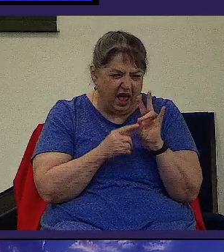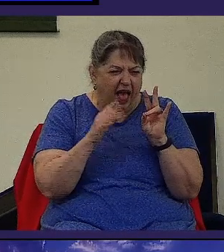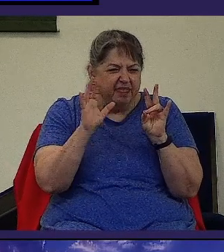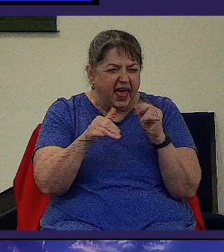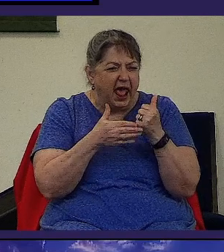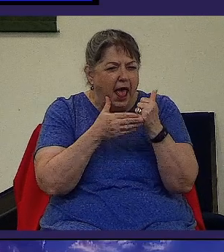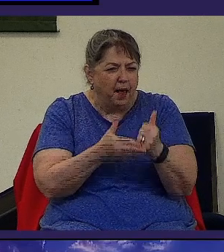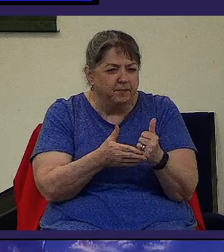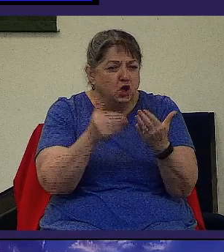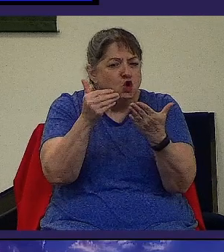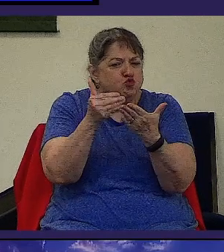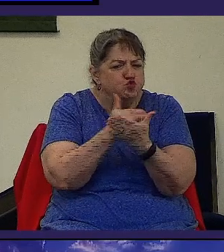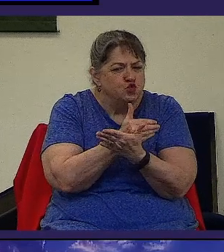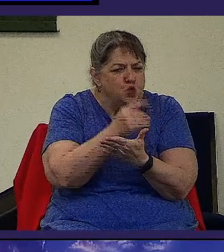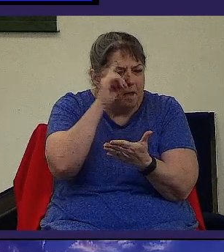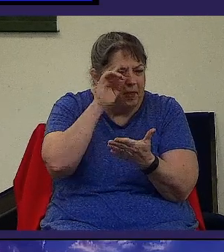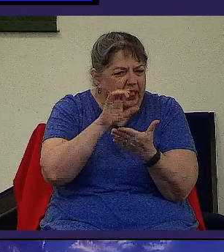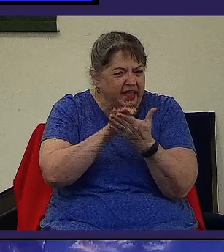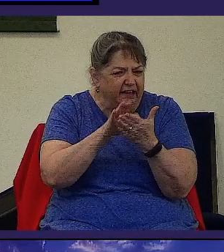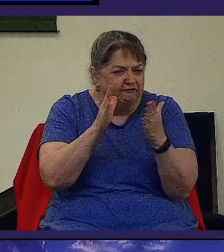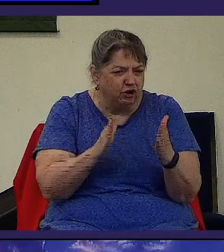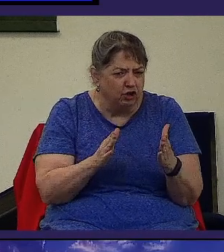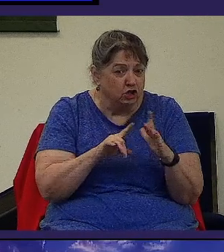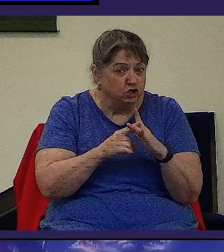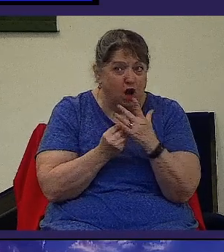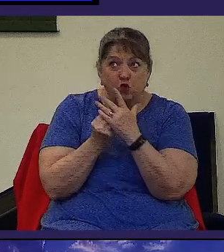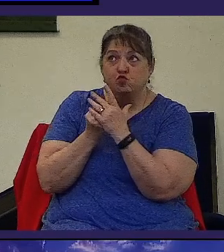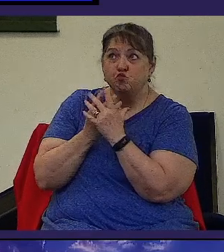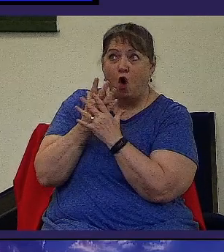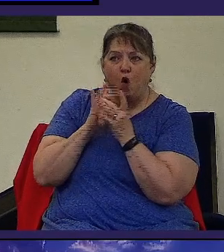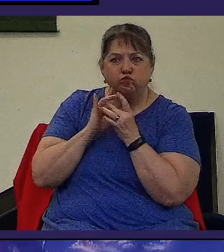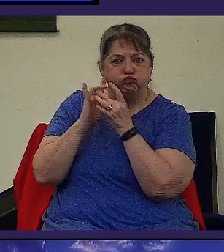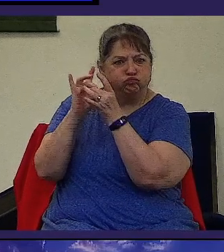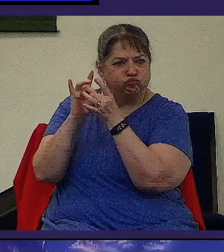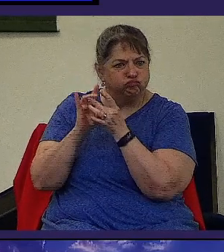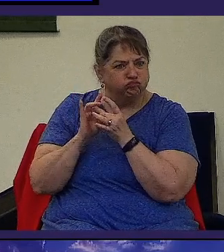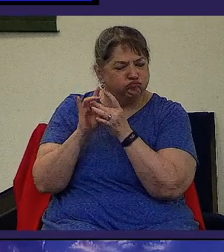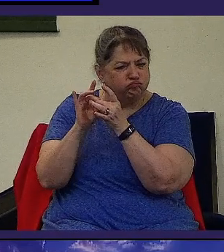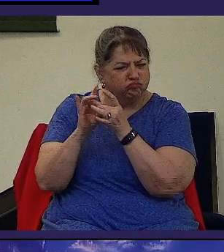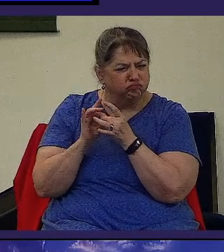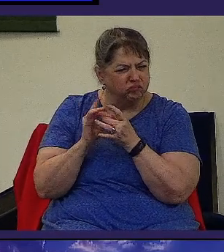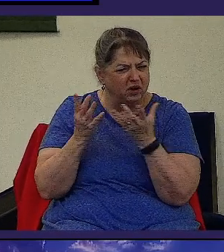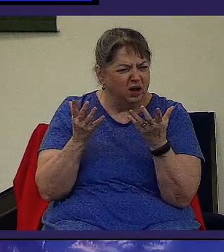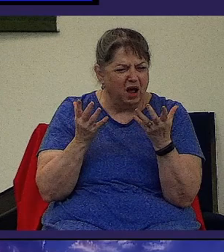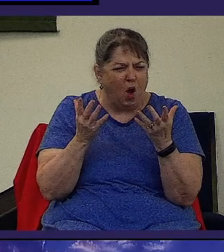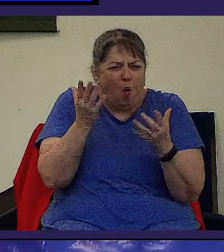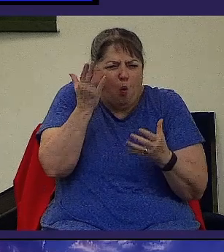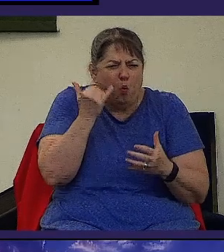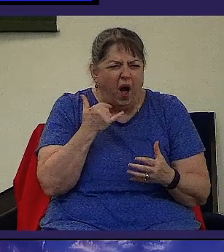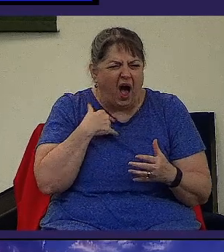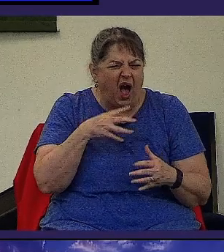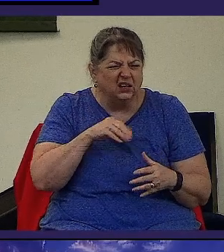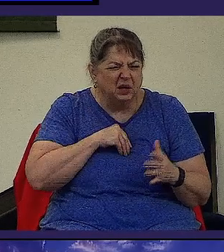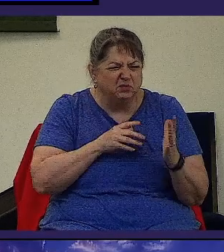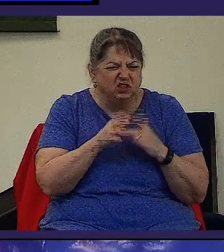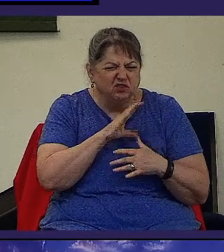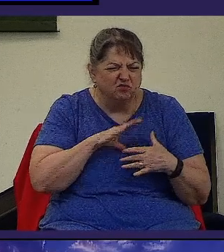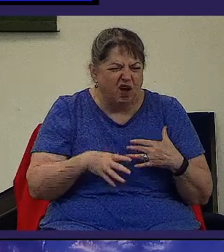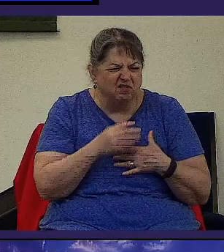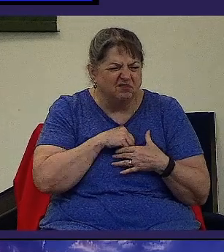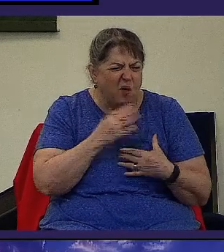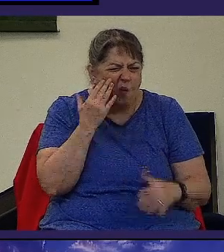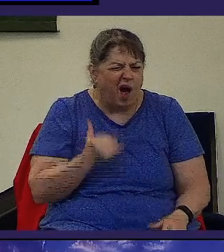be grounded to figure out okay what does all this mean what what kind of decision did i make and